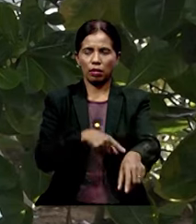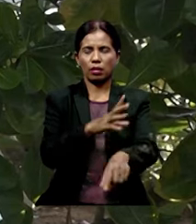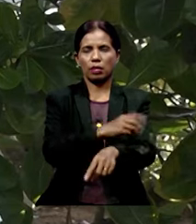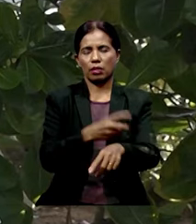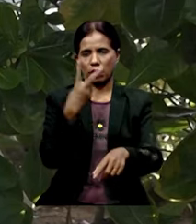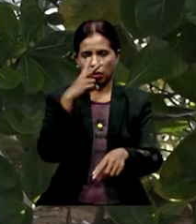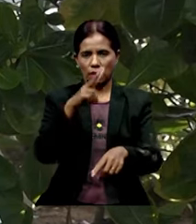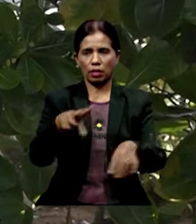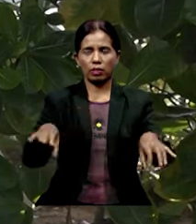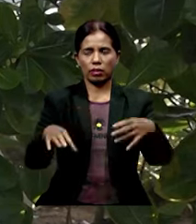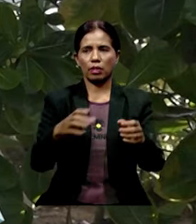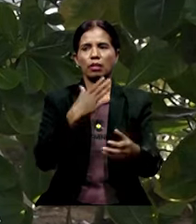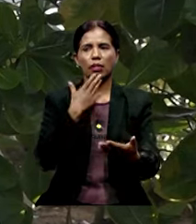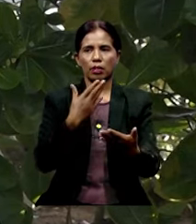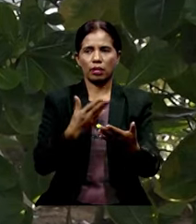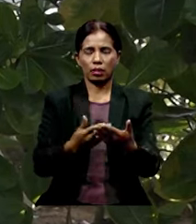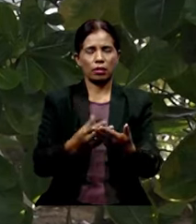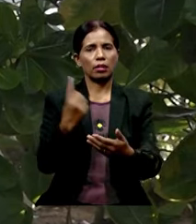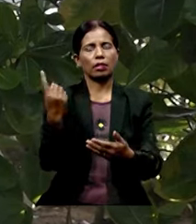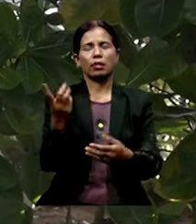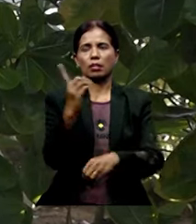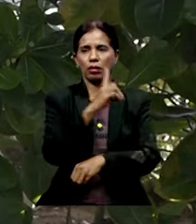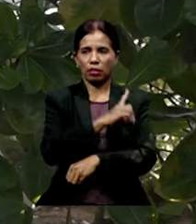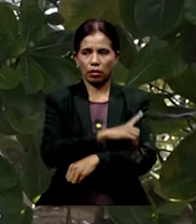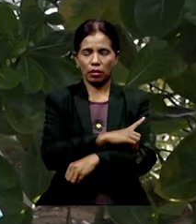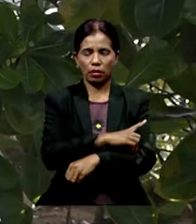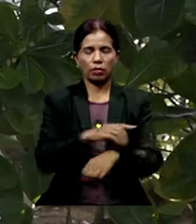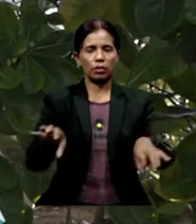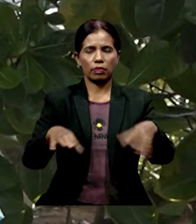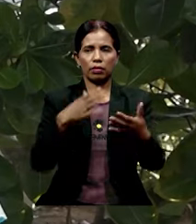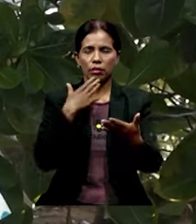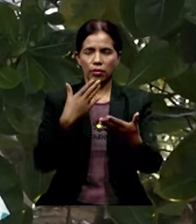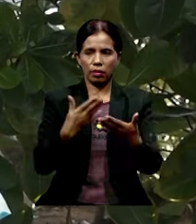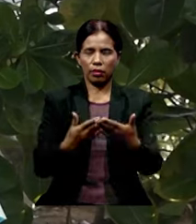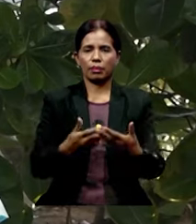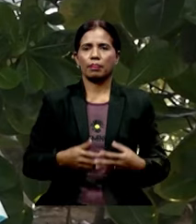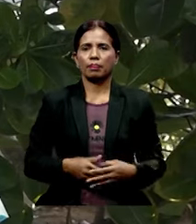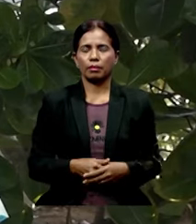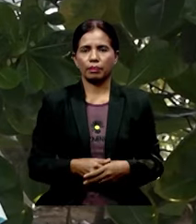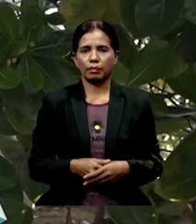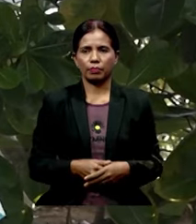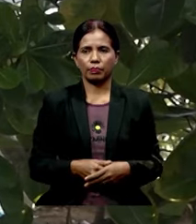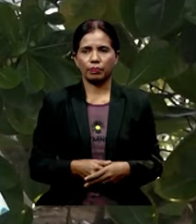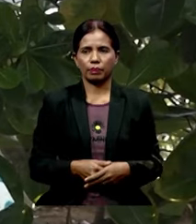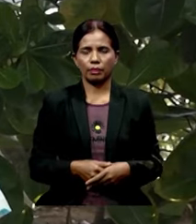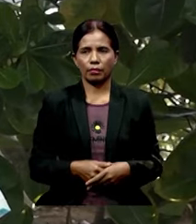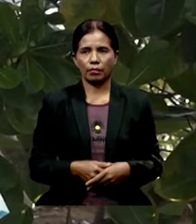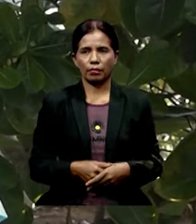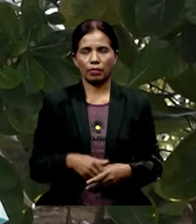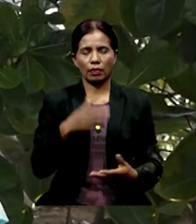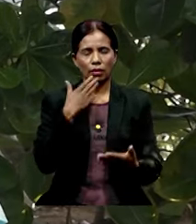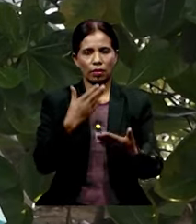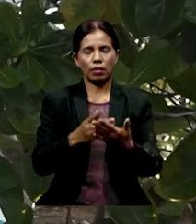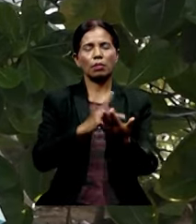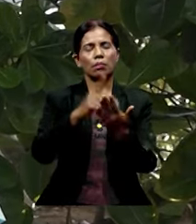motivates herself by saying every punnet of strawberry she collects is another brick in the home she's building back home. So such a vital